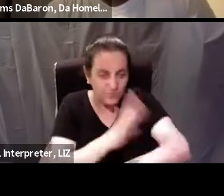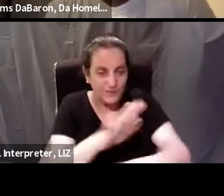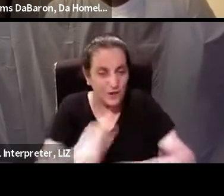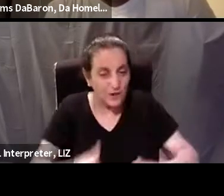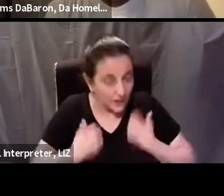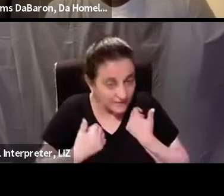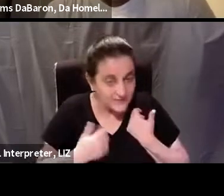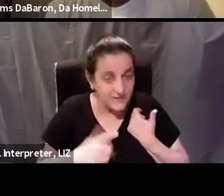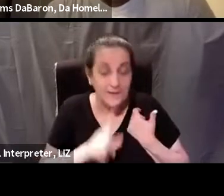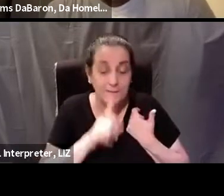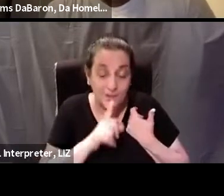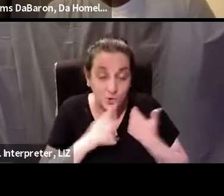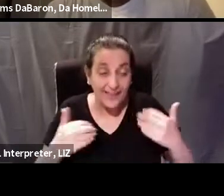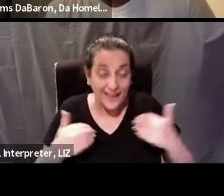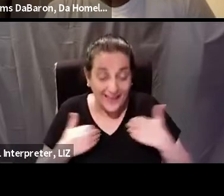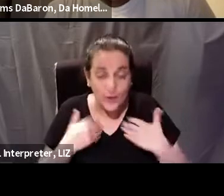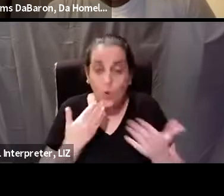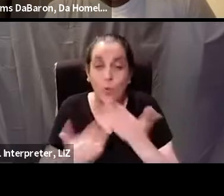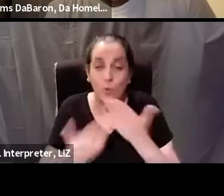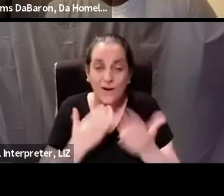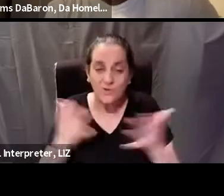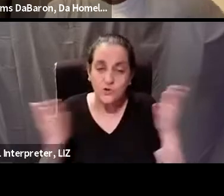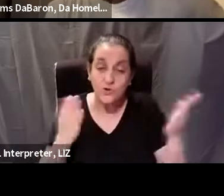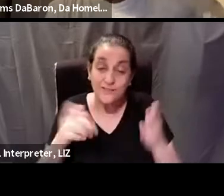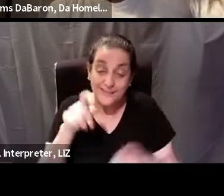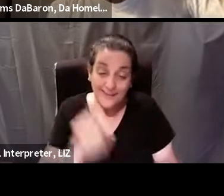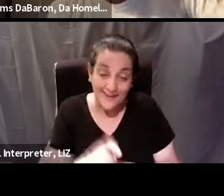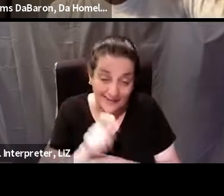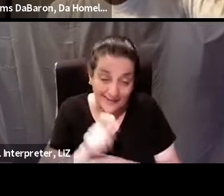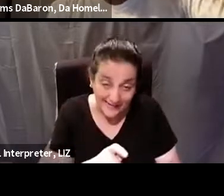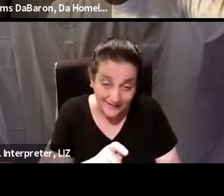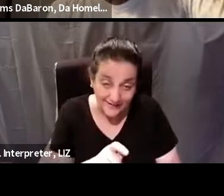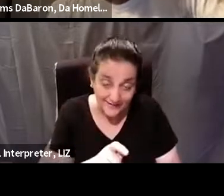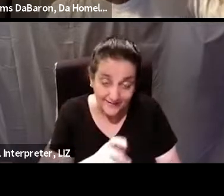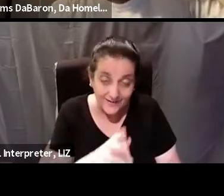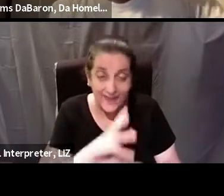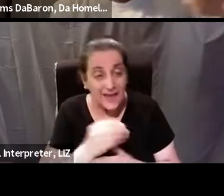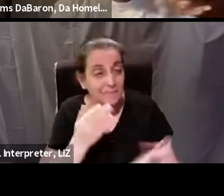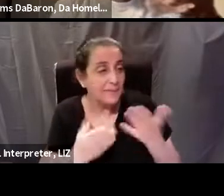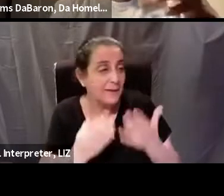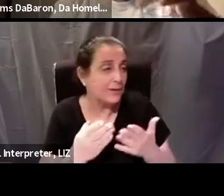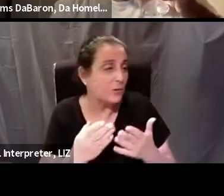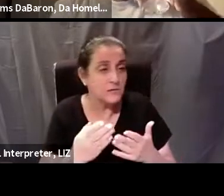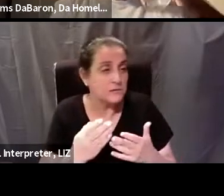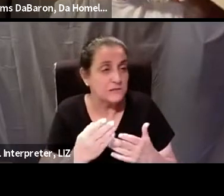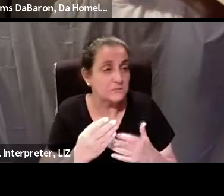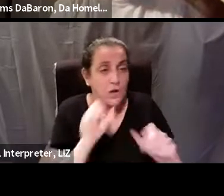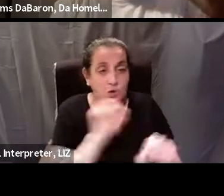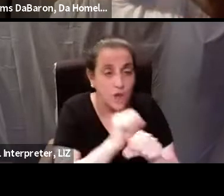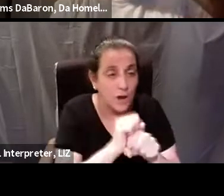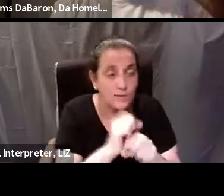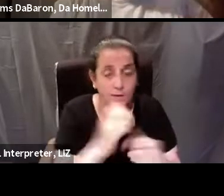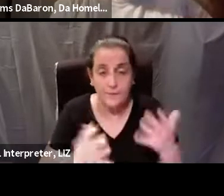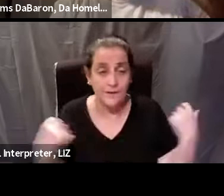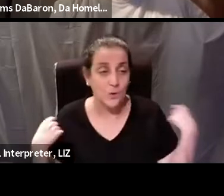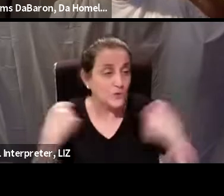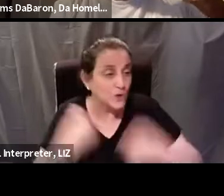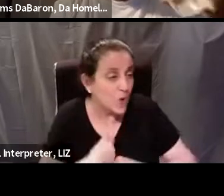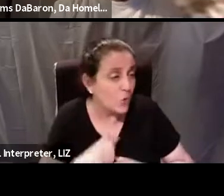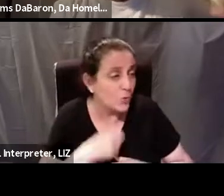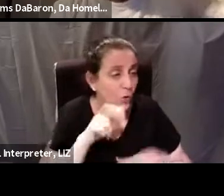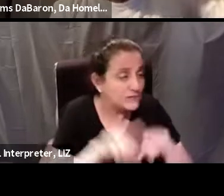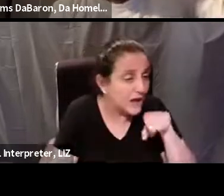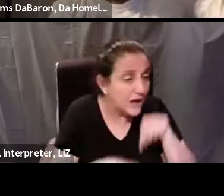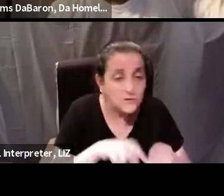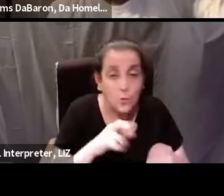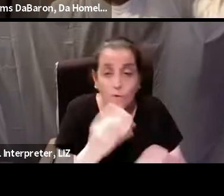them the services that they need. It could be ID, it could be a job, it could be socks, it could be a coat, it could be food. But if we